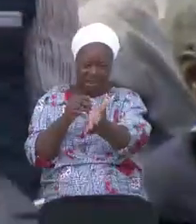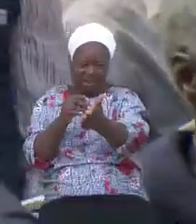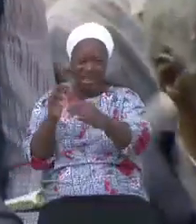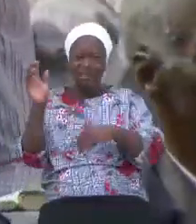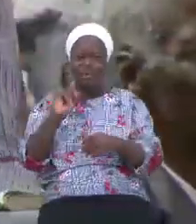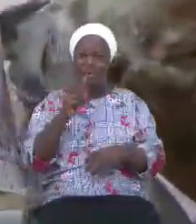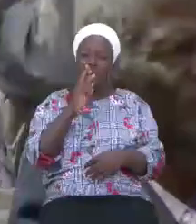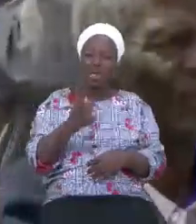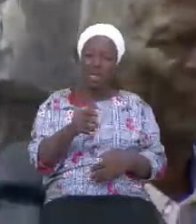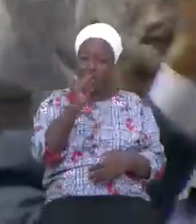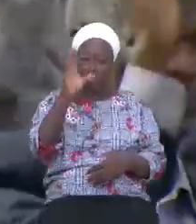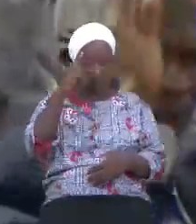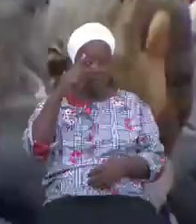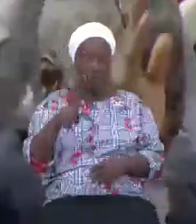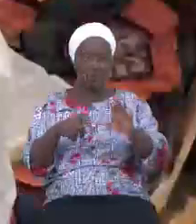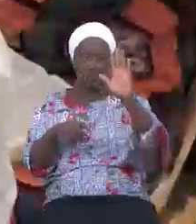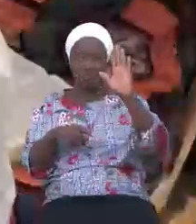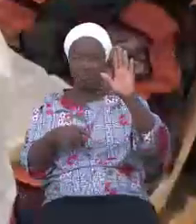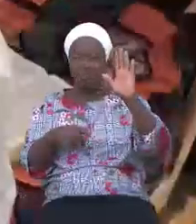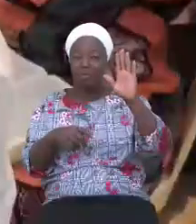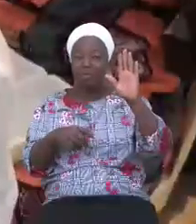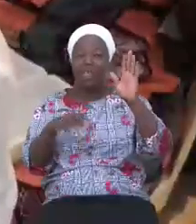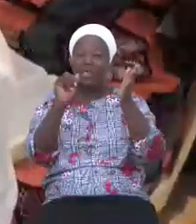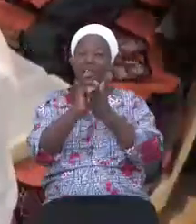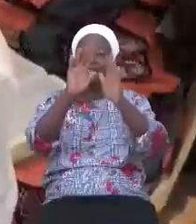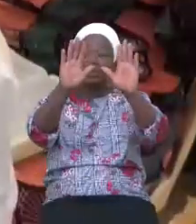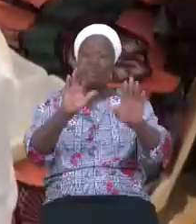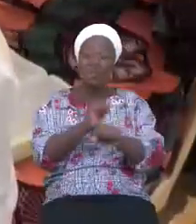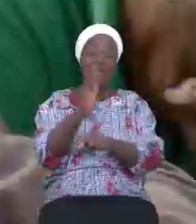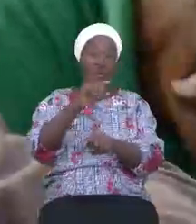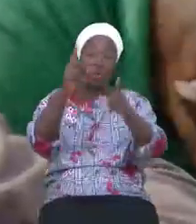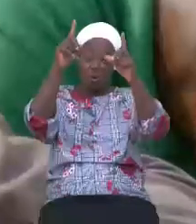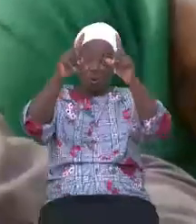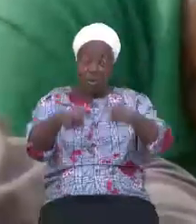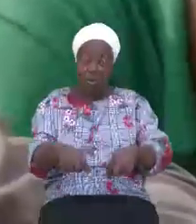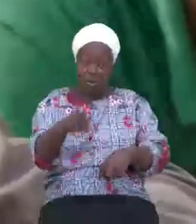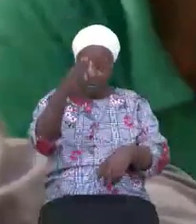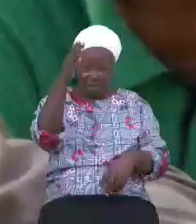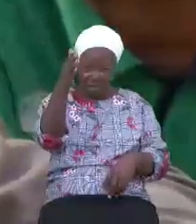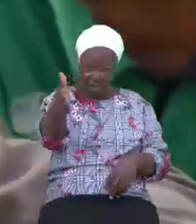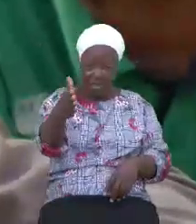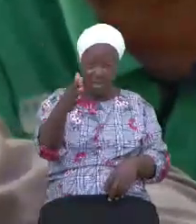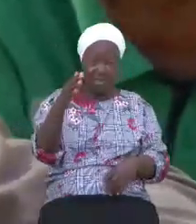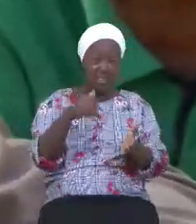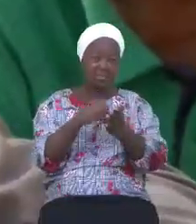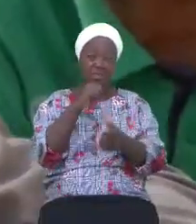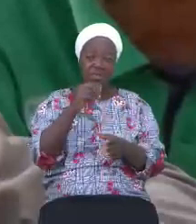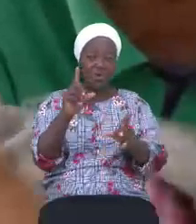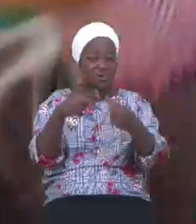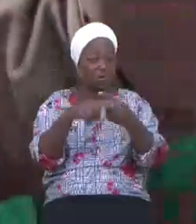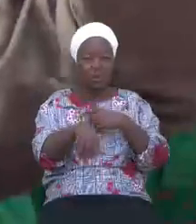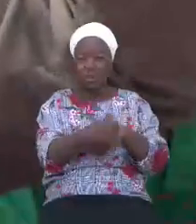I'm looking for you. That miracle will land there. It will not get you any other